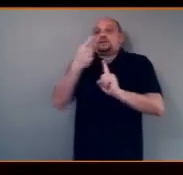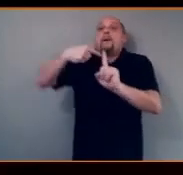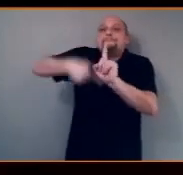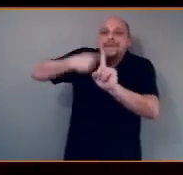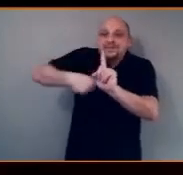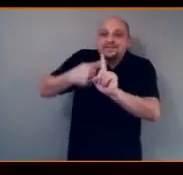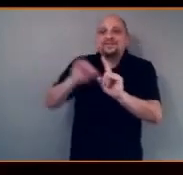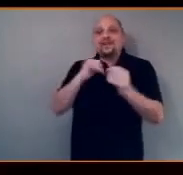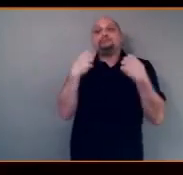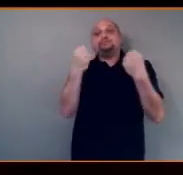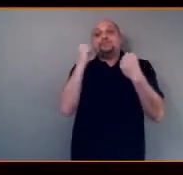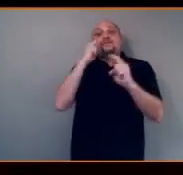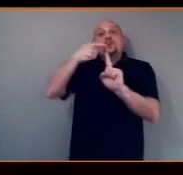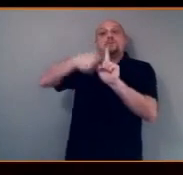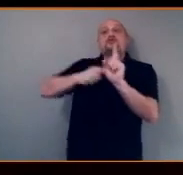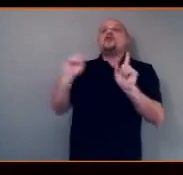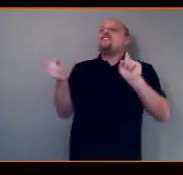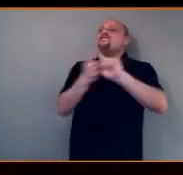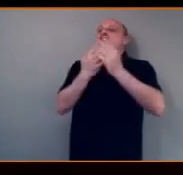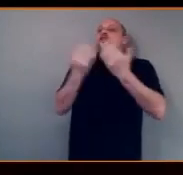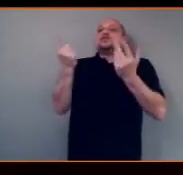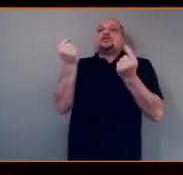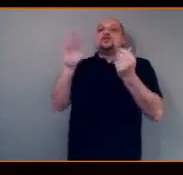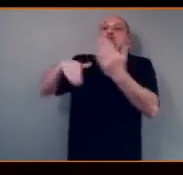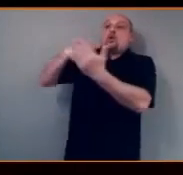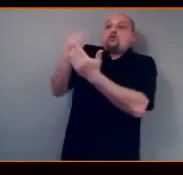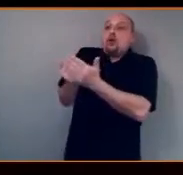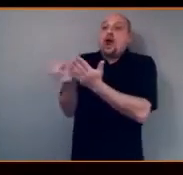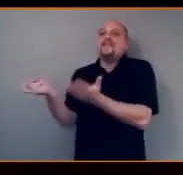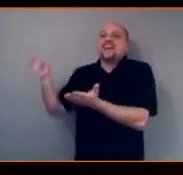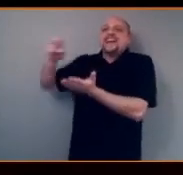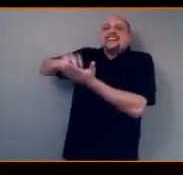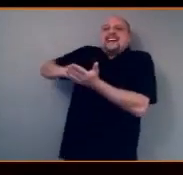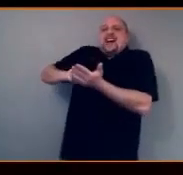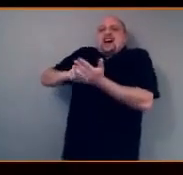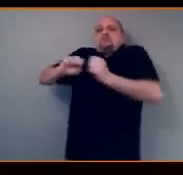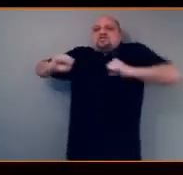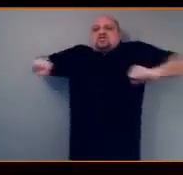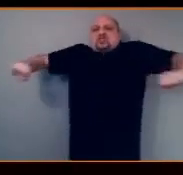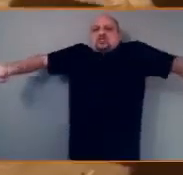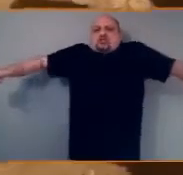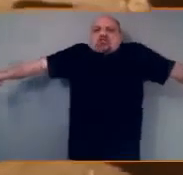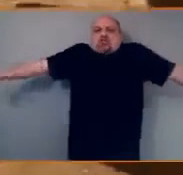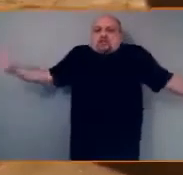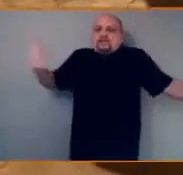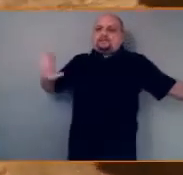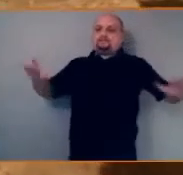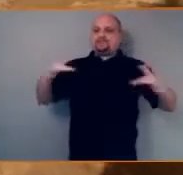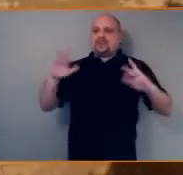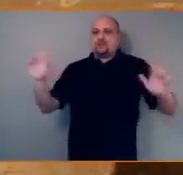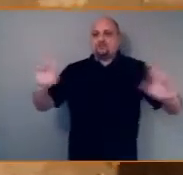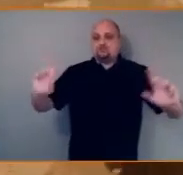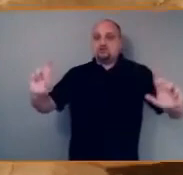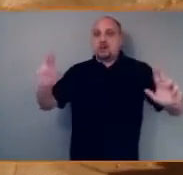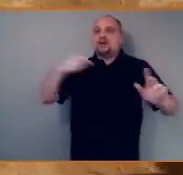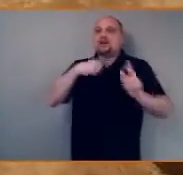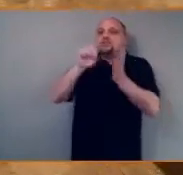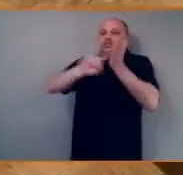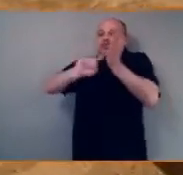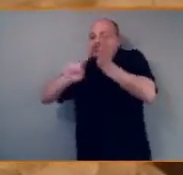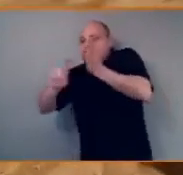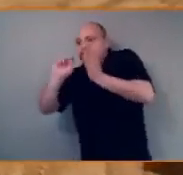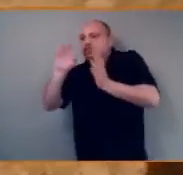is really kind of like stretch our limbs, make sure our joints are okay. And that's what the team is doing. We're doing little checkouts of all